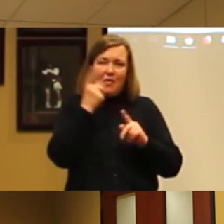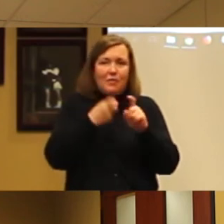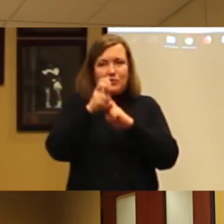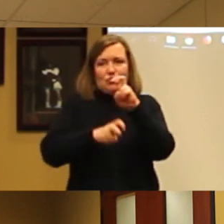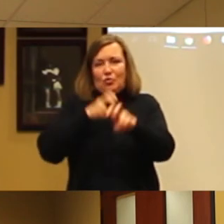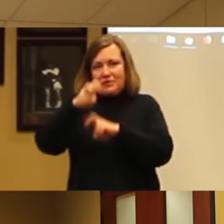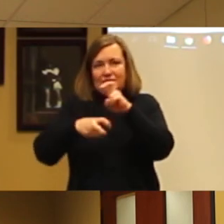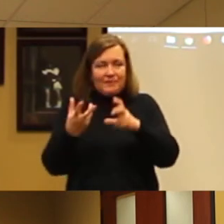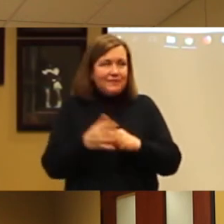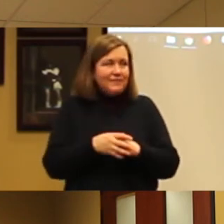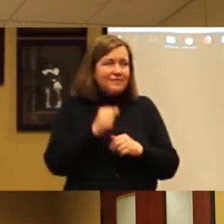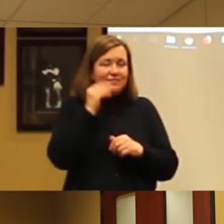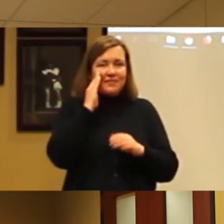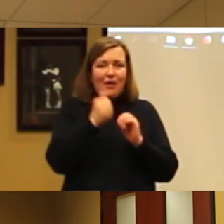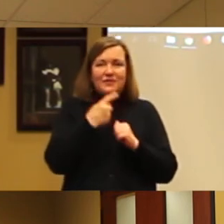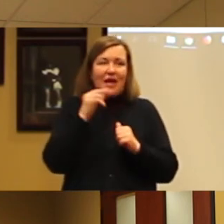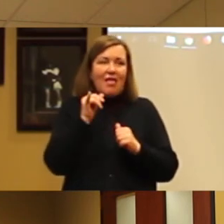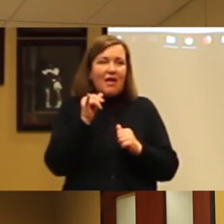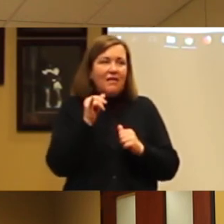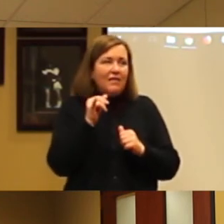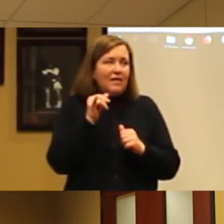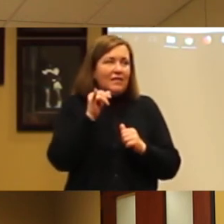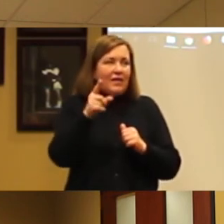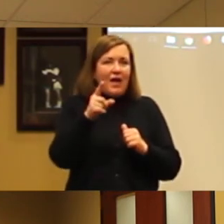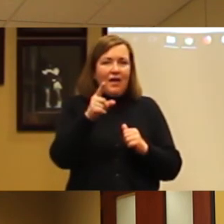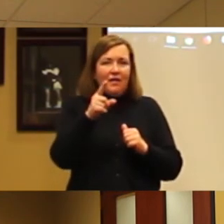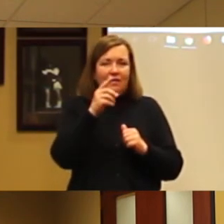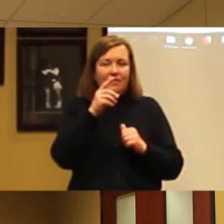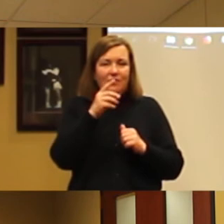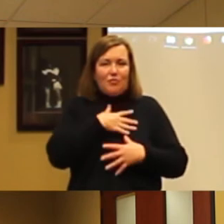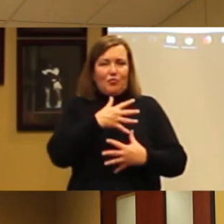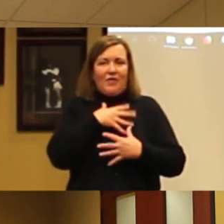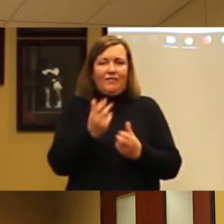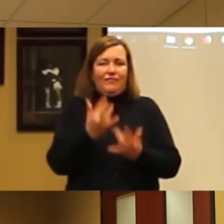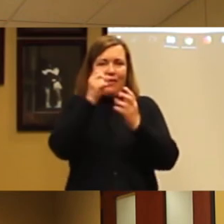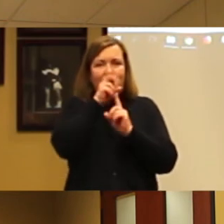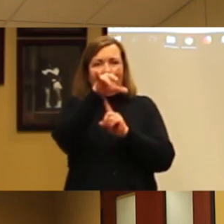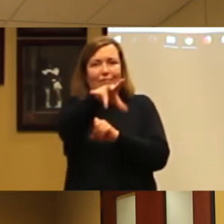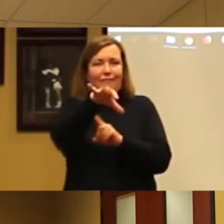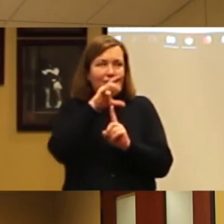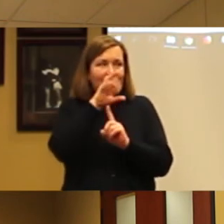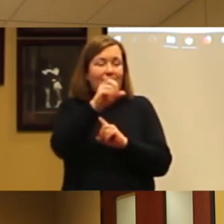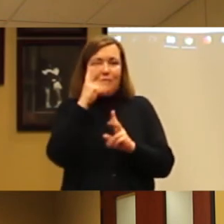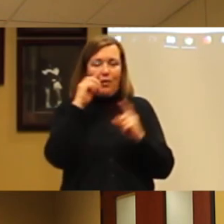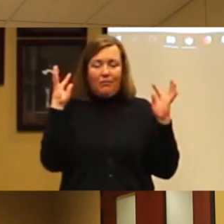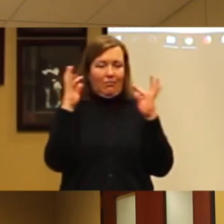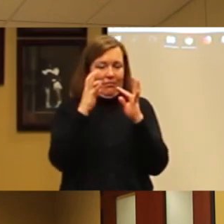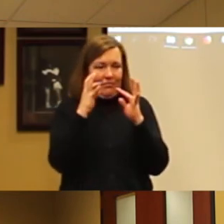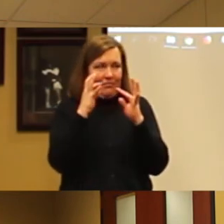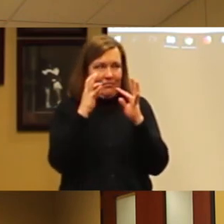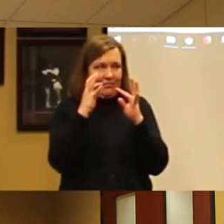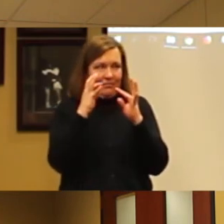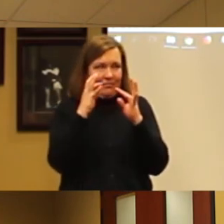just, I don't know how you say, by throwing fire through their mouth, and it was that way, because people would just crowd around him, that they